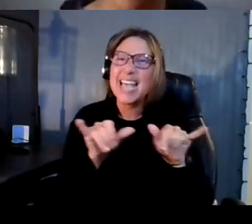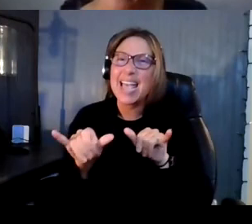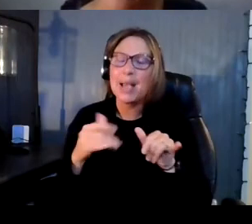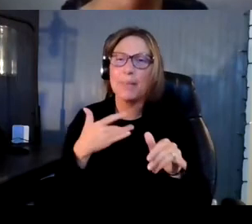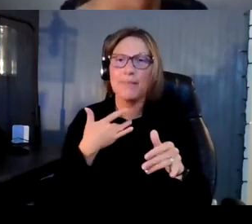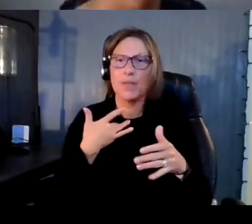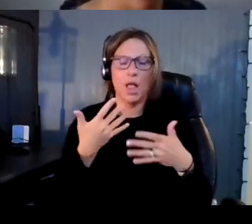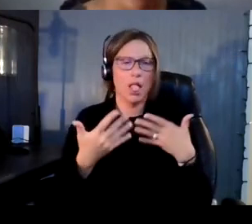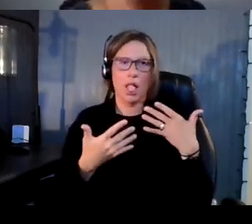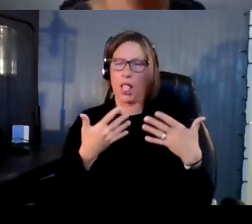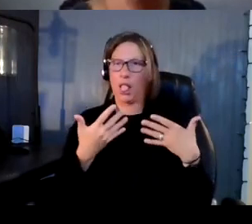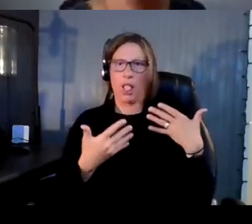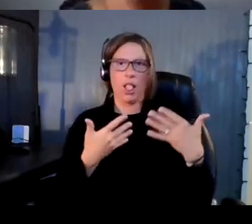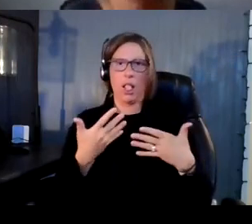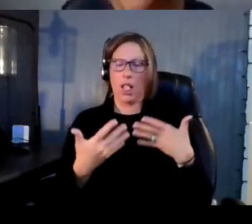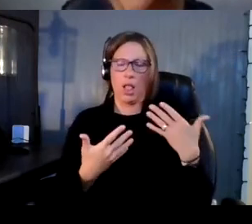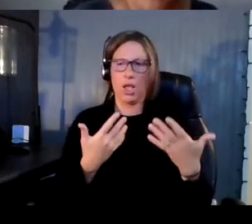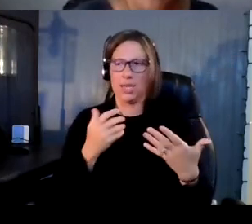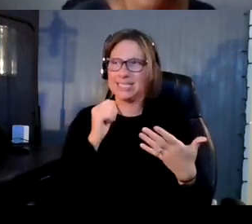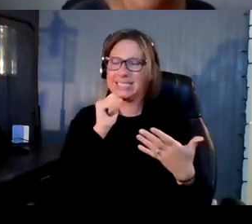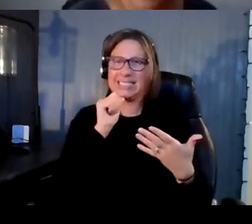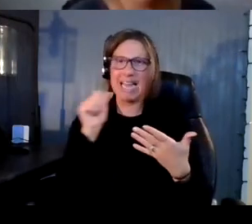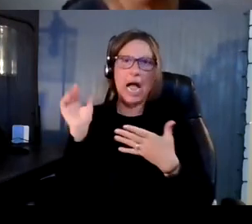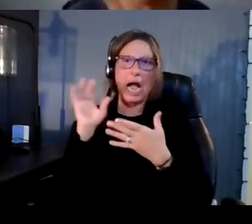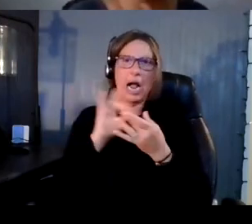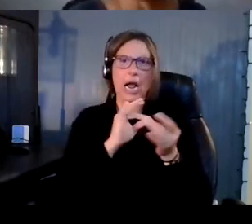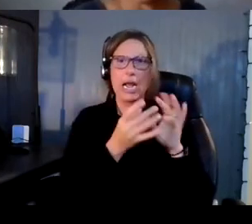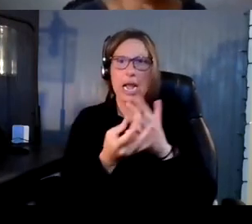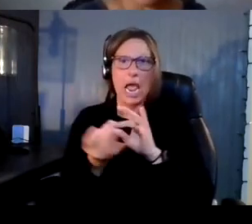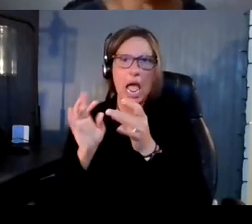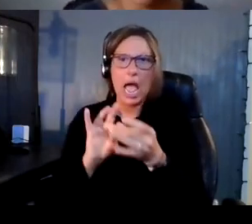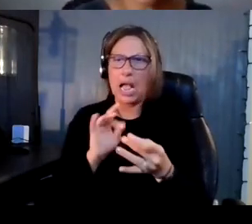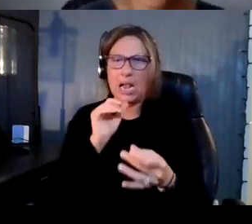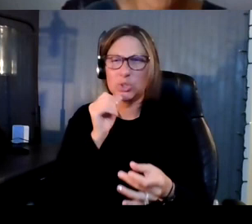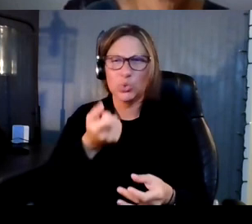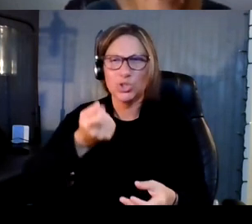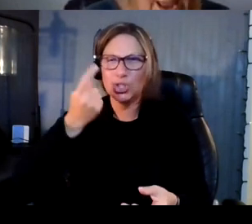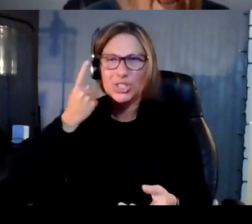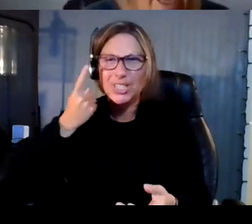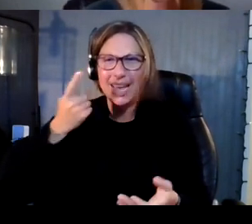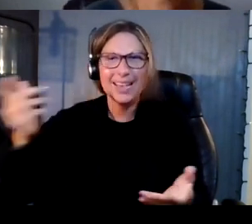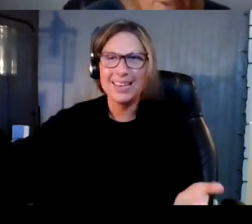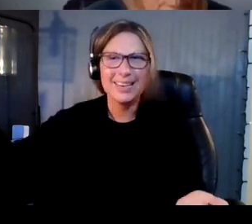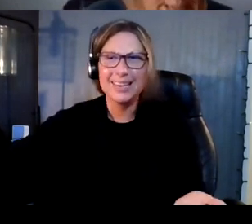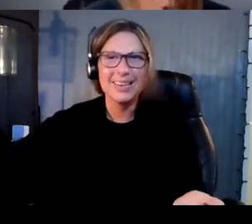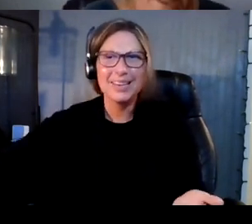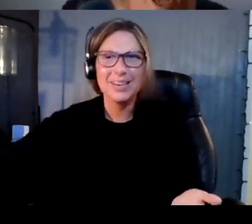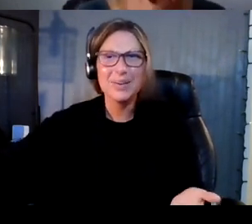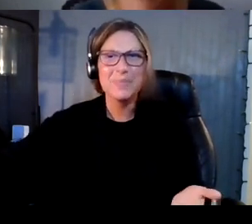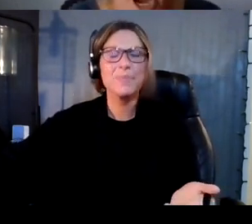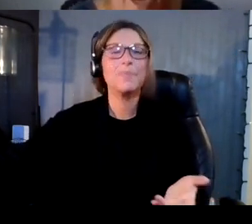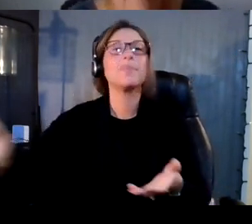disjointed, that it doesn't all connect. I don't understand that. So we want to take sections